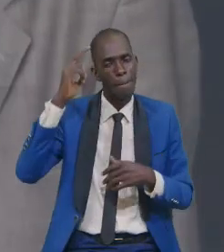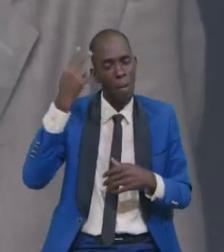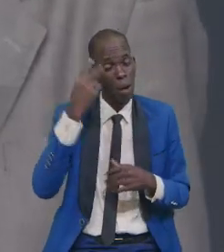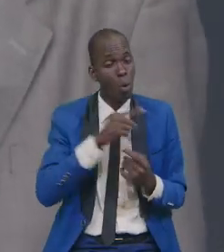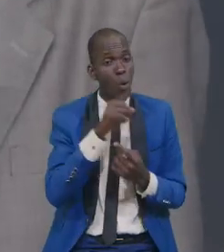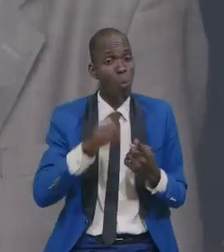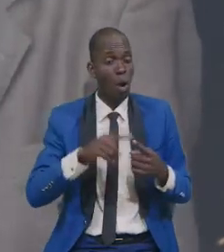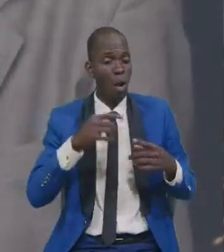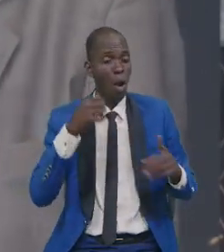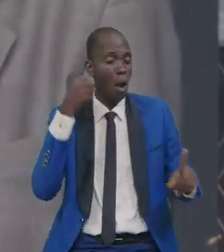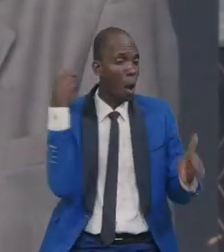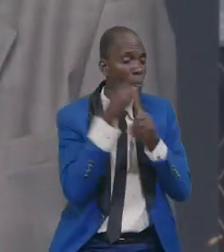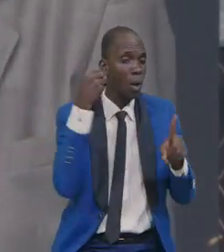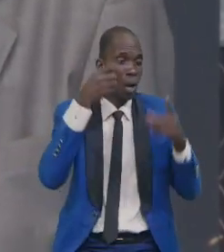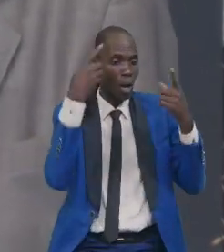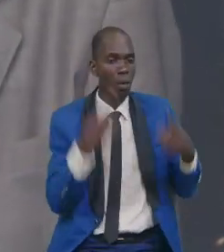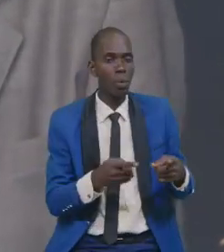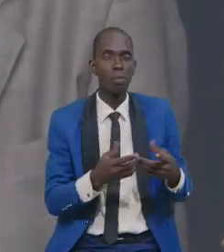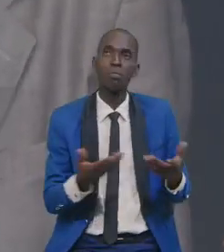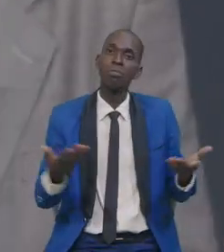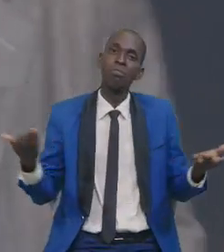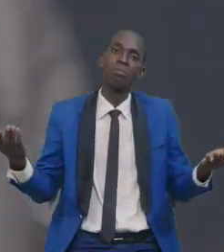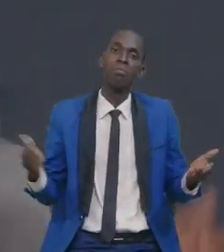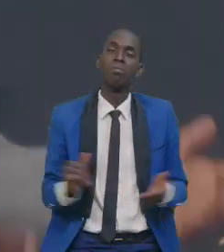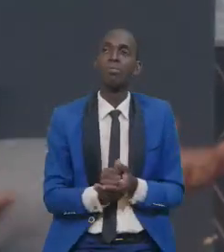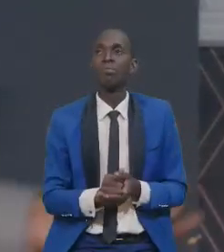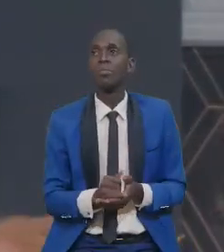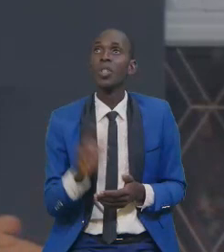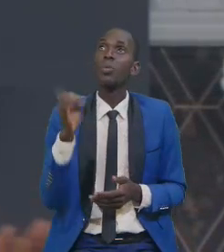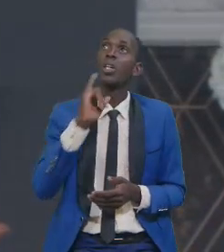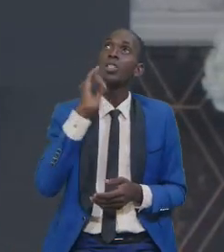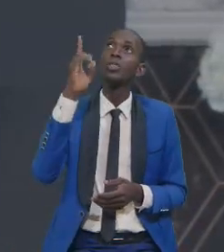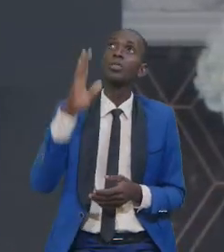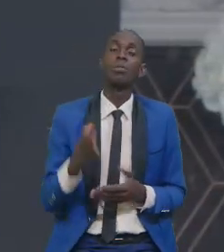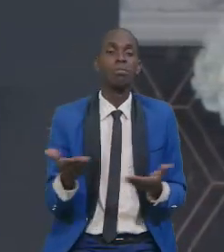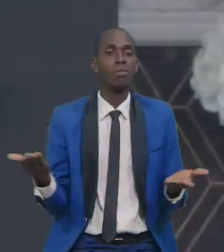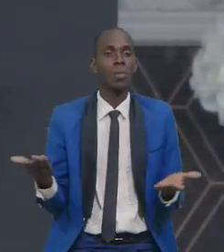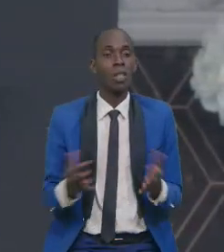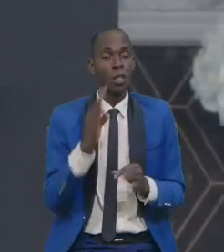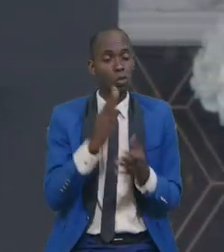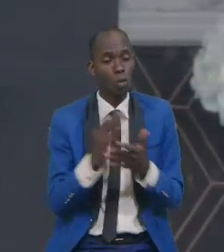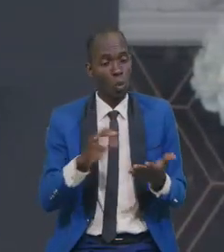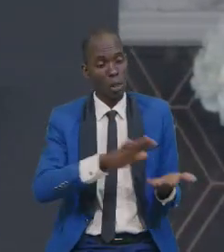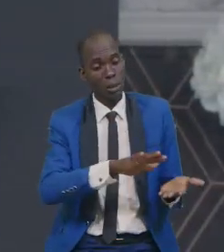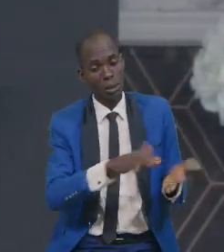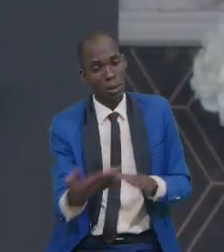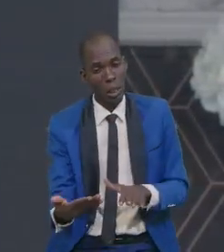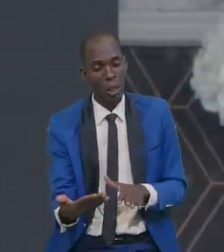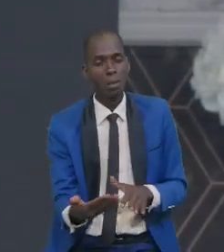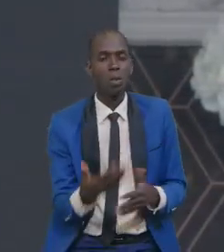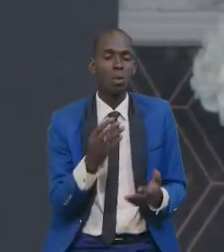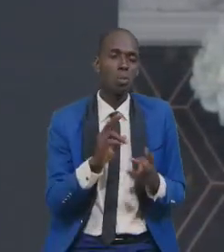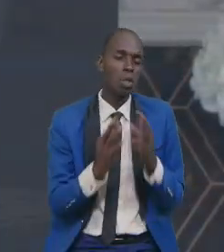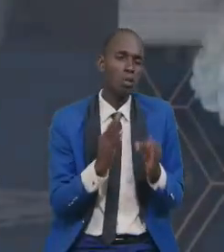happens, they say work of God. When somebody has lost something precious,